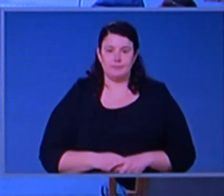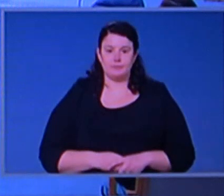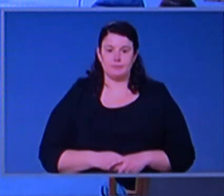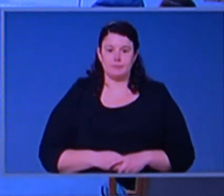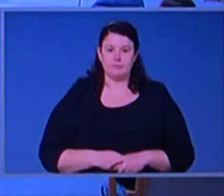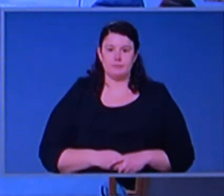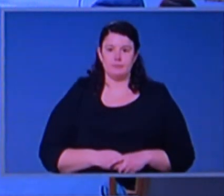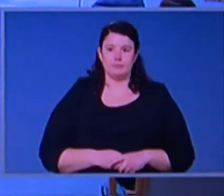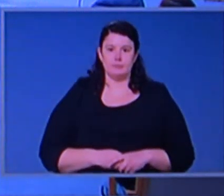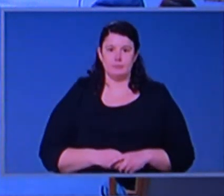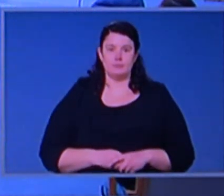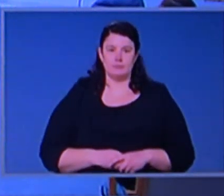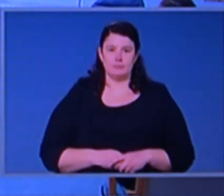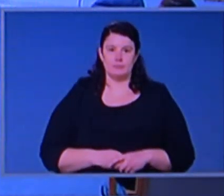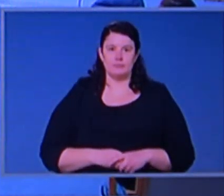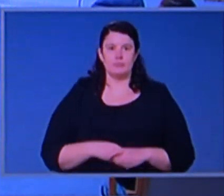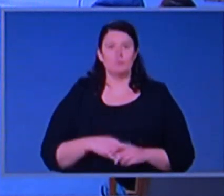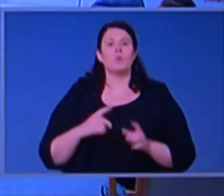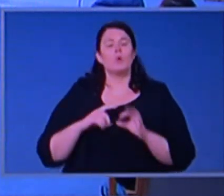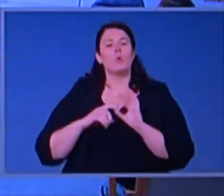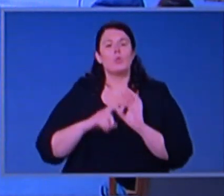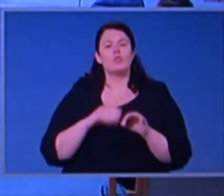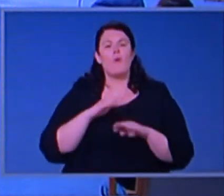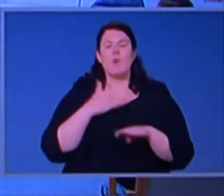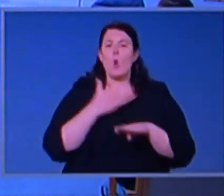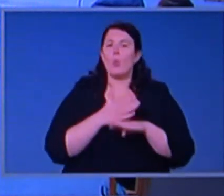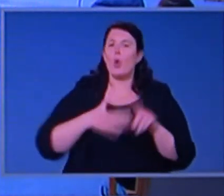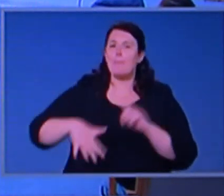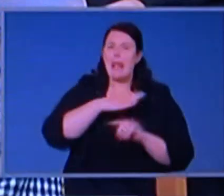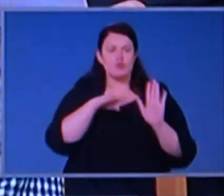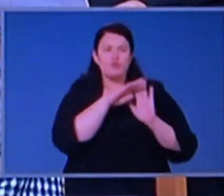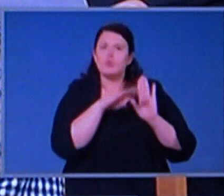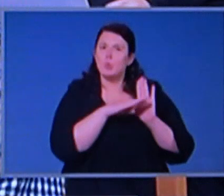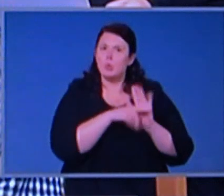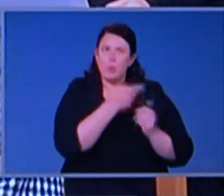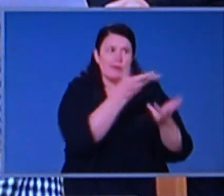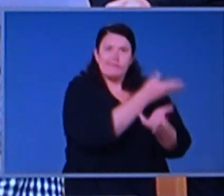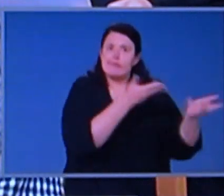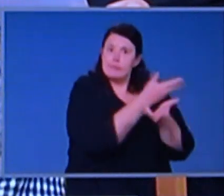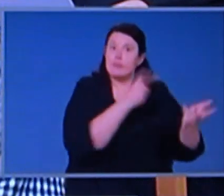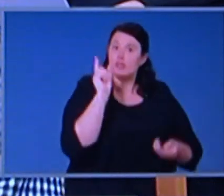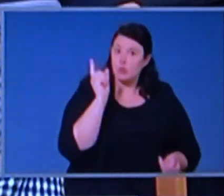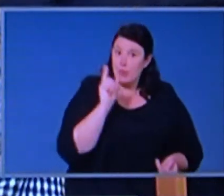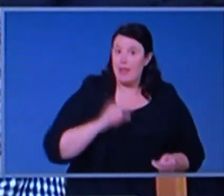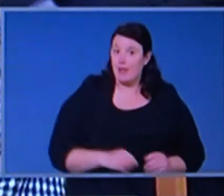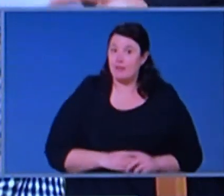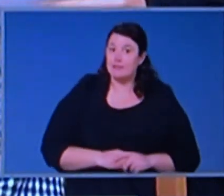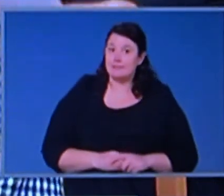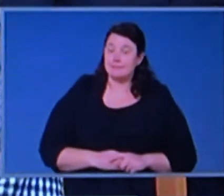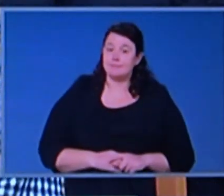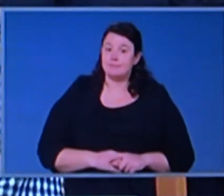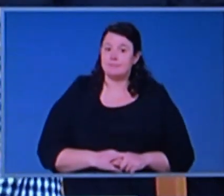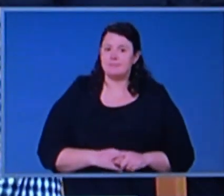that are potentially best placed to have social distancing like an office are also those that can more easily work from